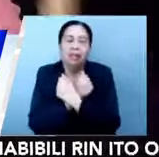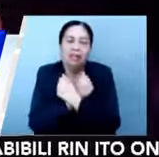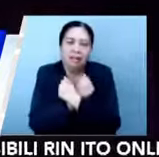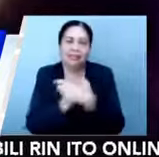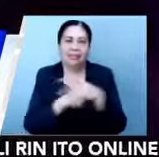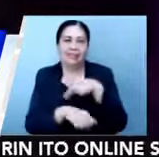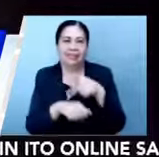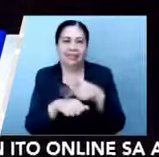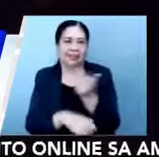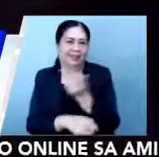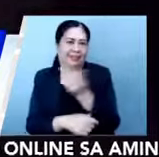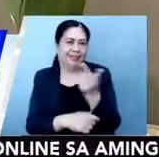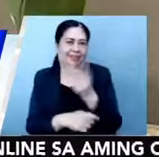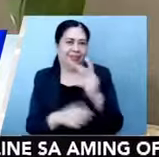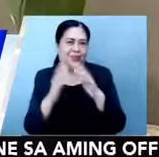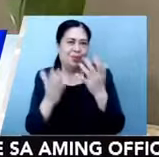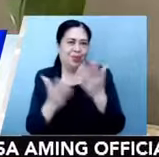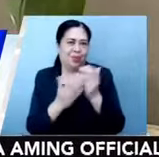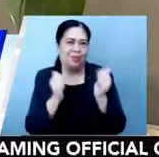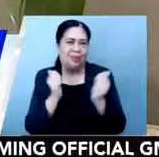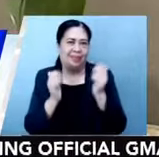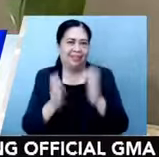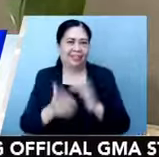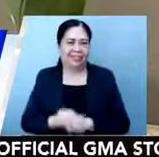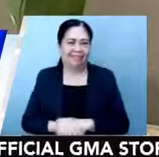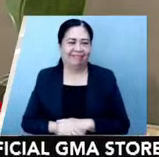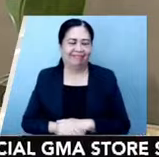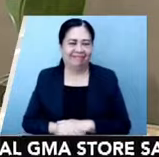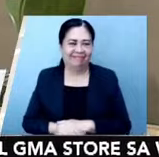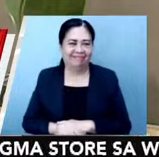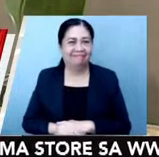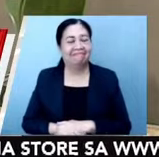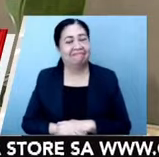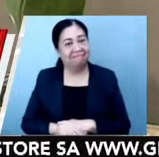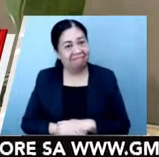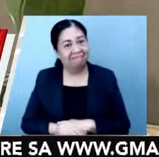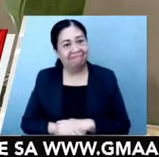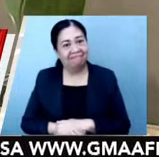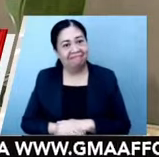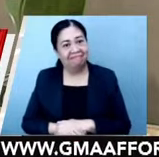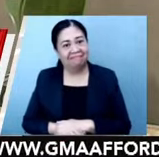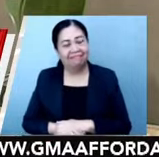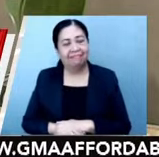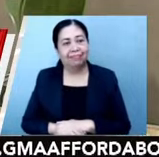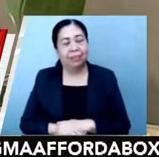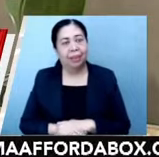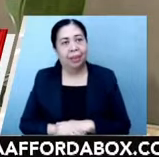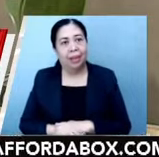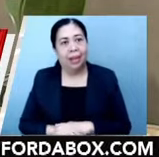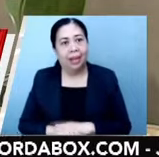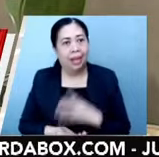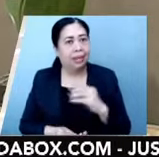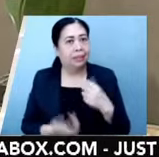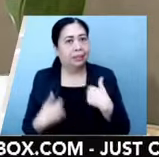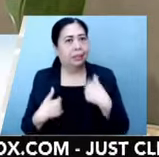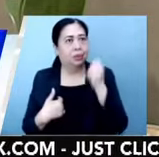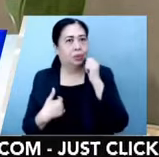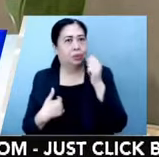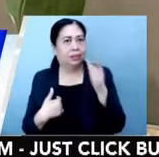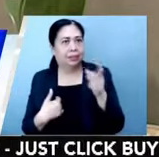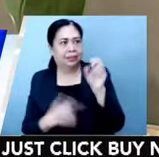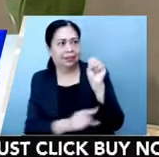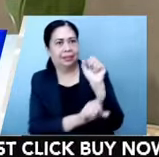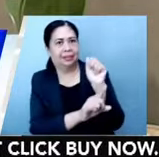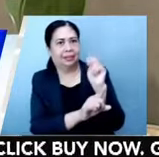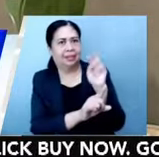artists. It's a bop. Oh. We've been friends with 21. And I always see Sandara here in Philippines